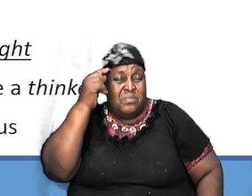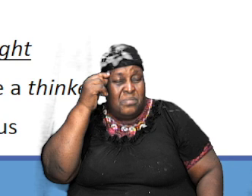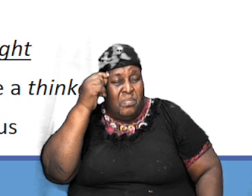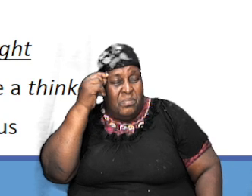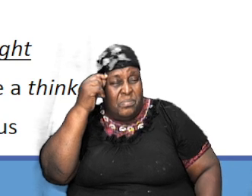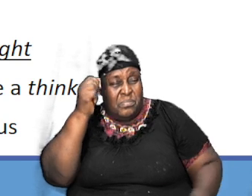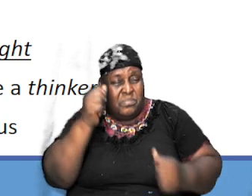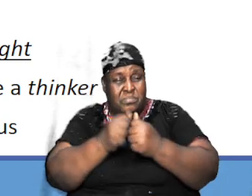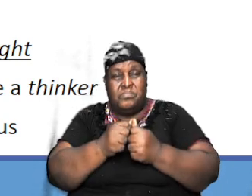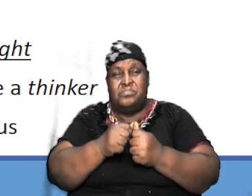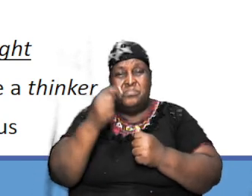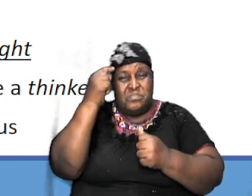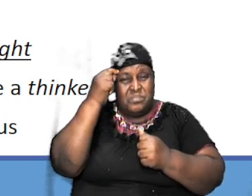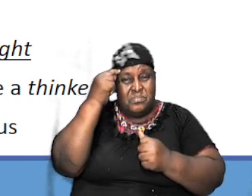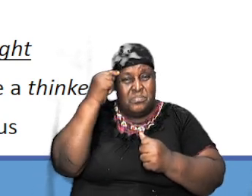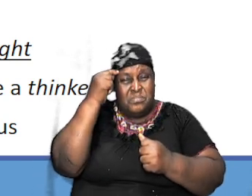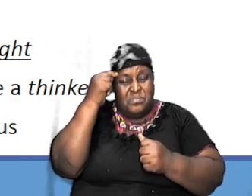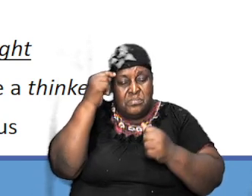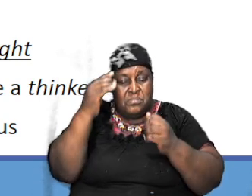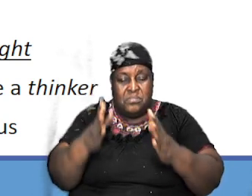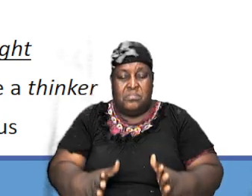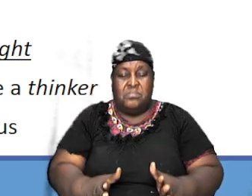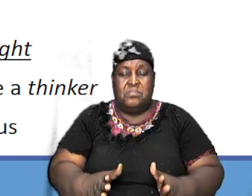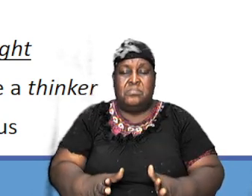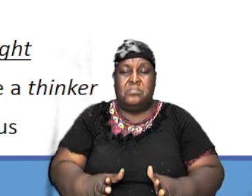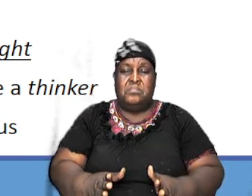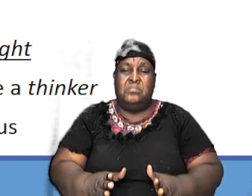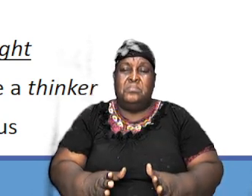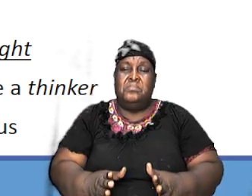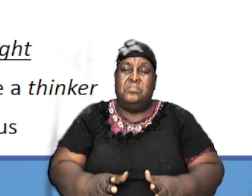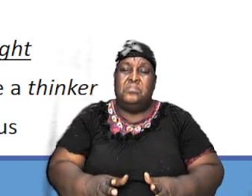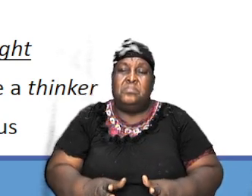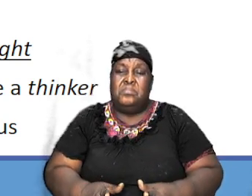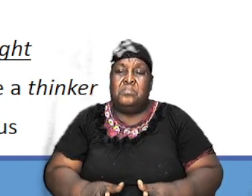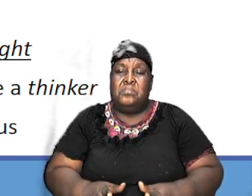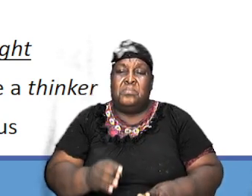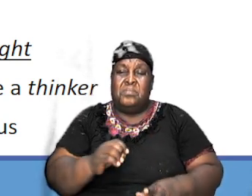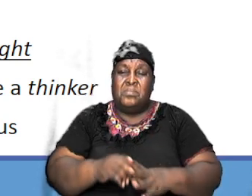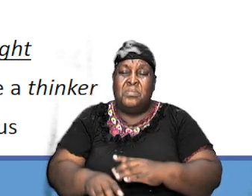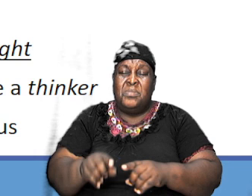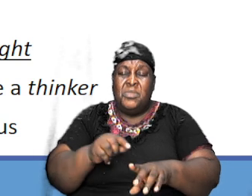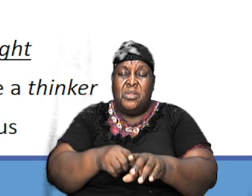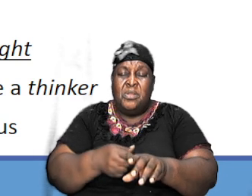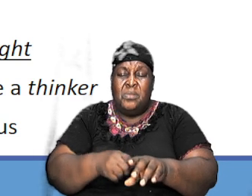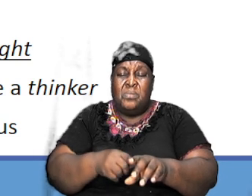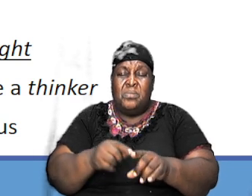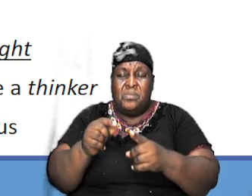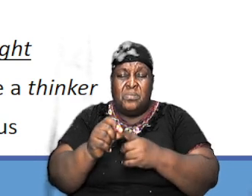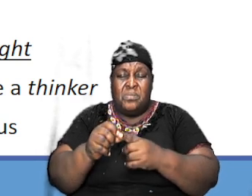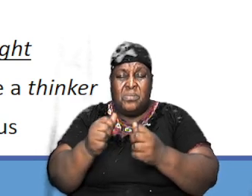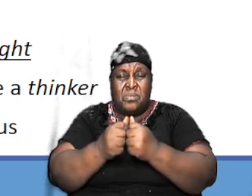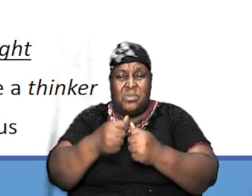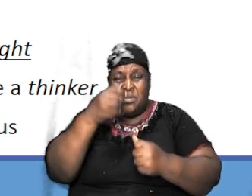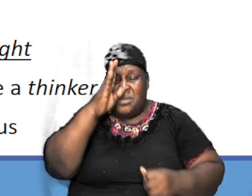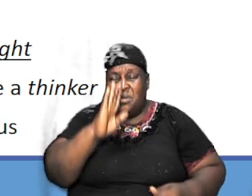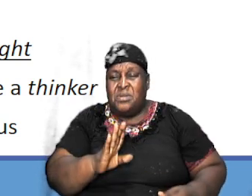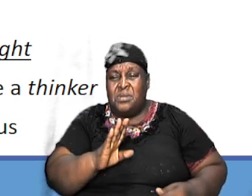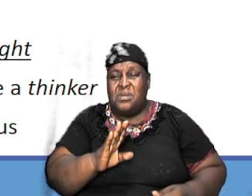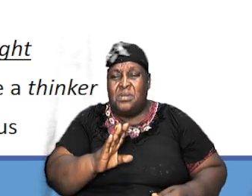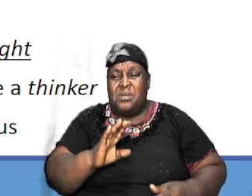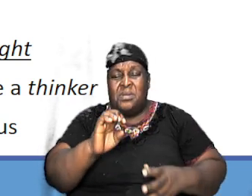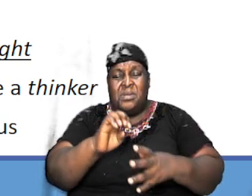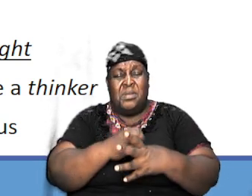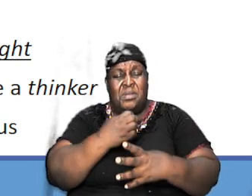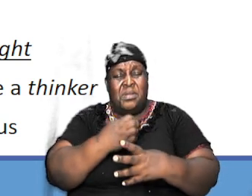the thinker. And so that's how we get, in the beginning was the word, and the word was with God, even as